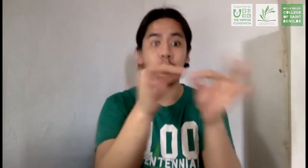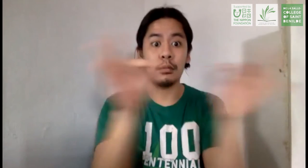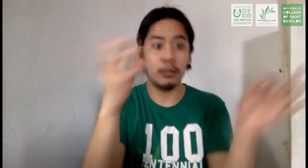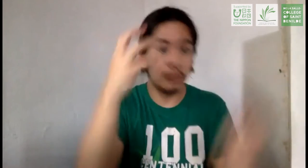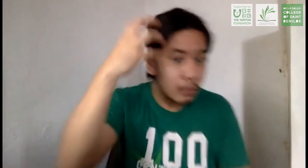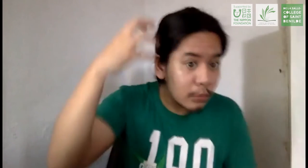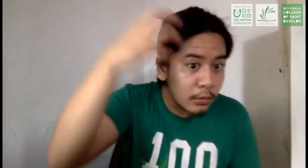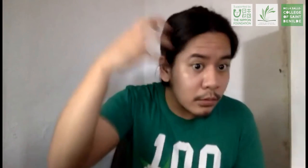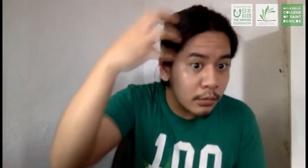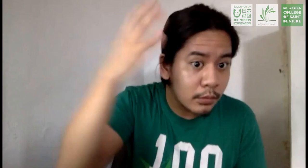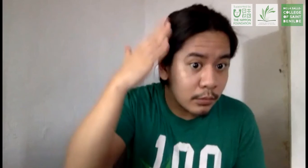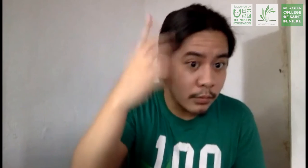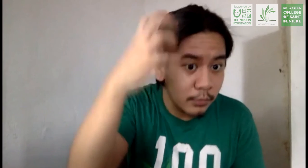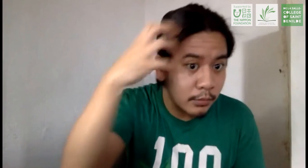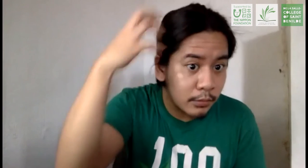So yes,